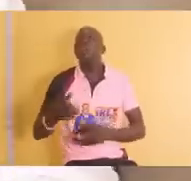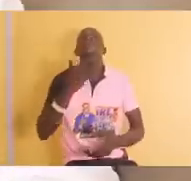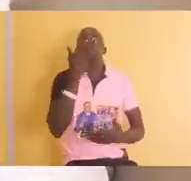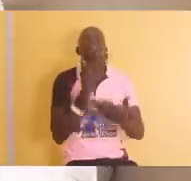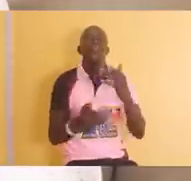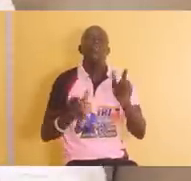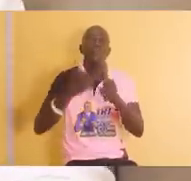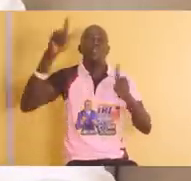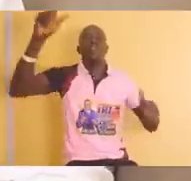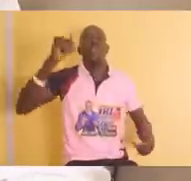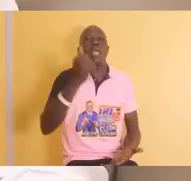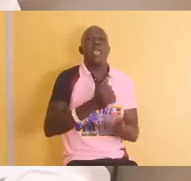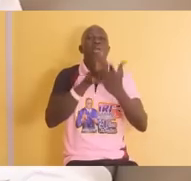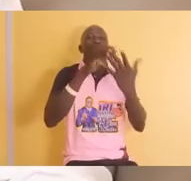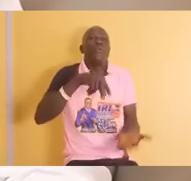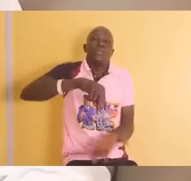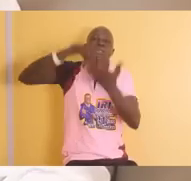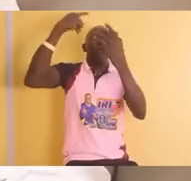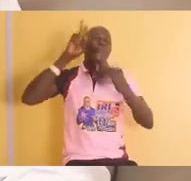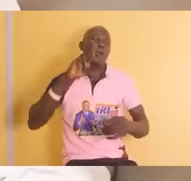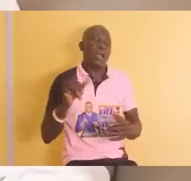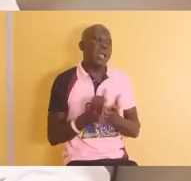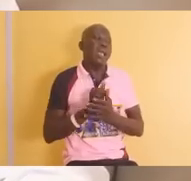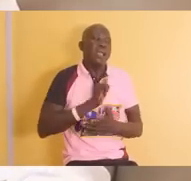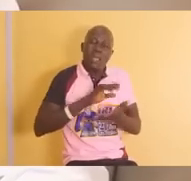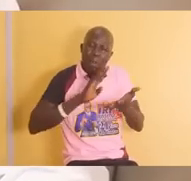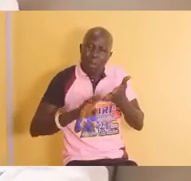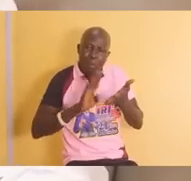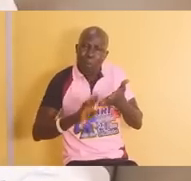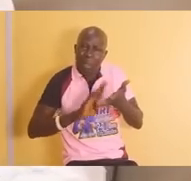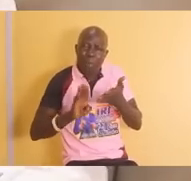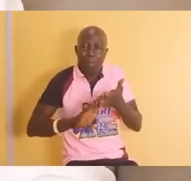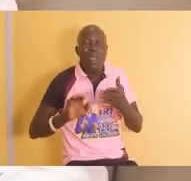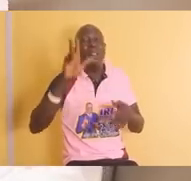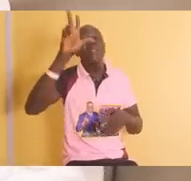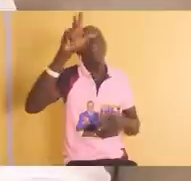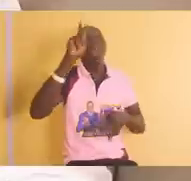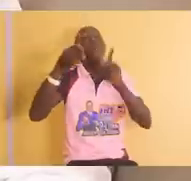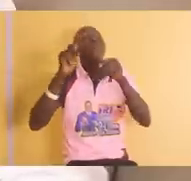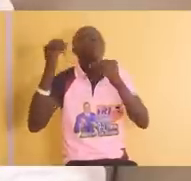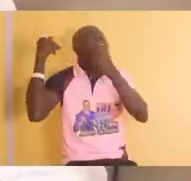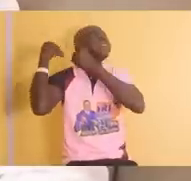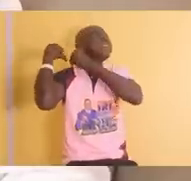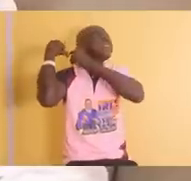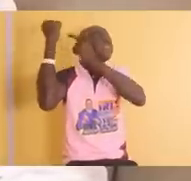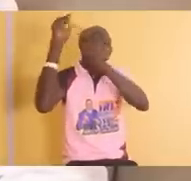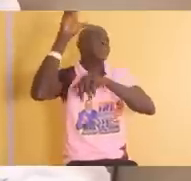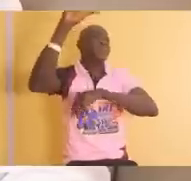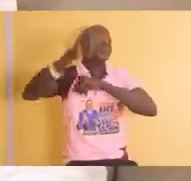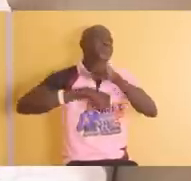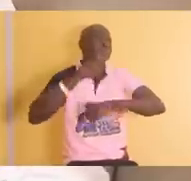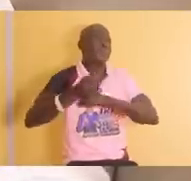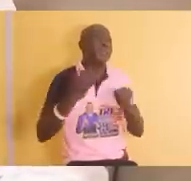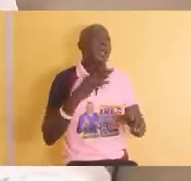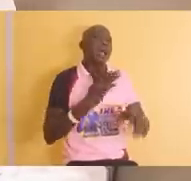lo dide fun he said great 3S place for her. Olorun ti bi awon meteta lati bi odun merin won ron. That shall be begging three of them they couldn't assist her.